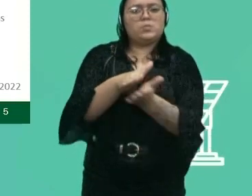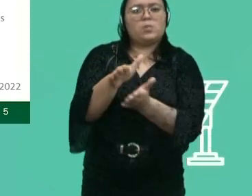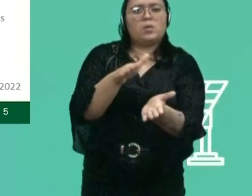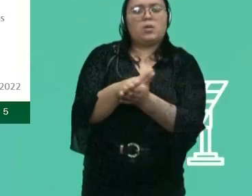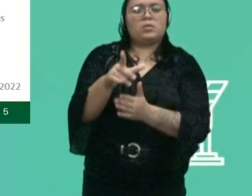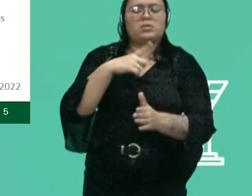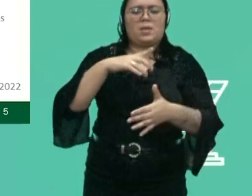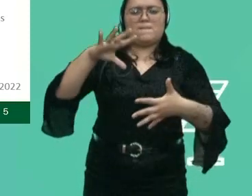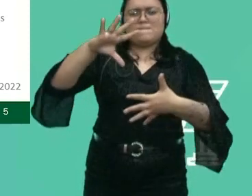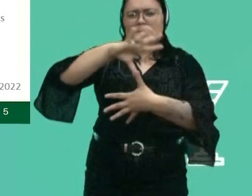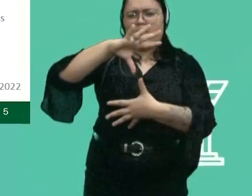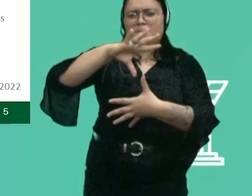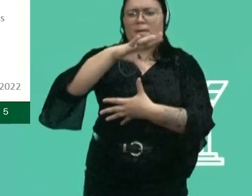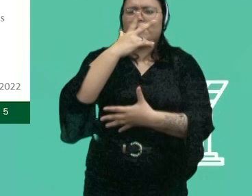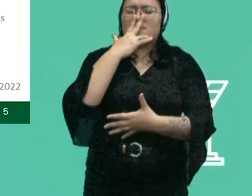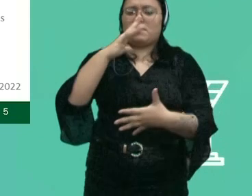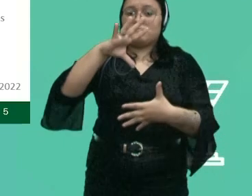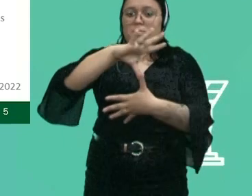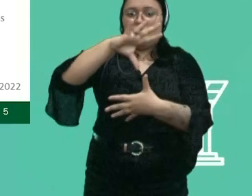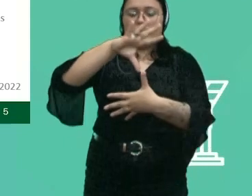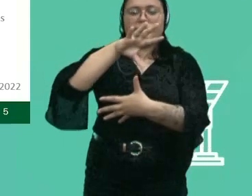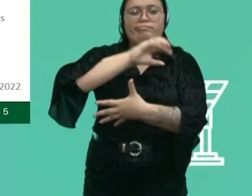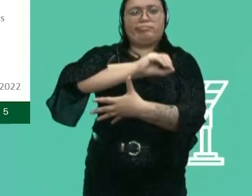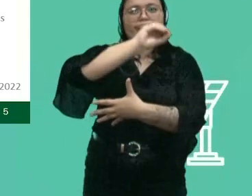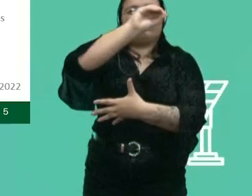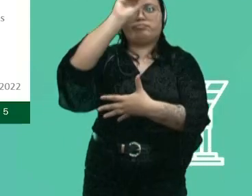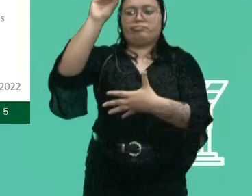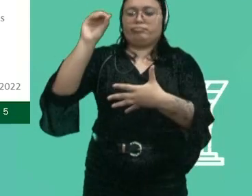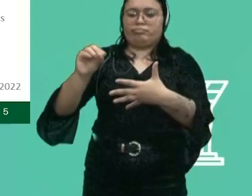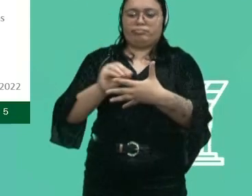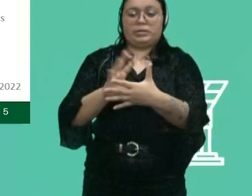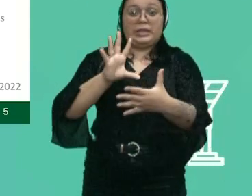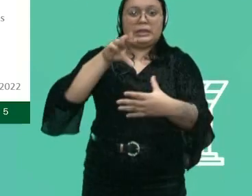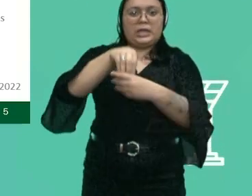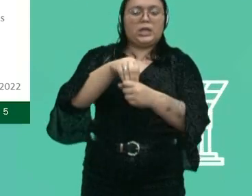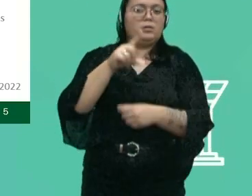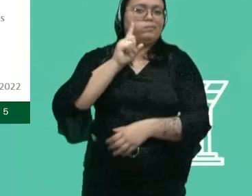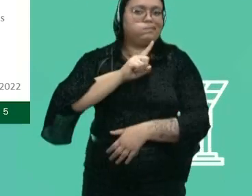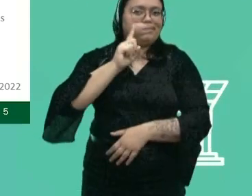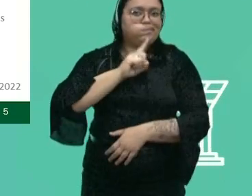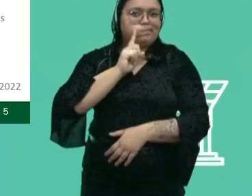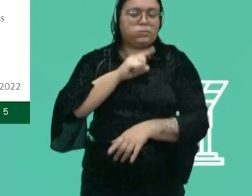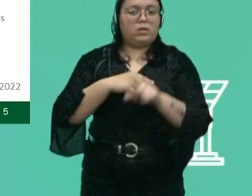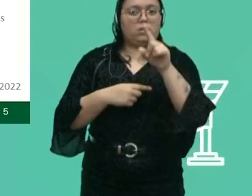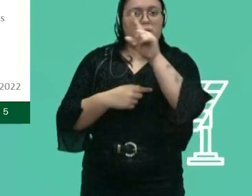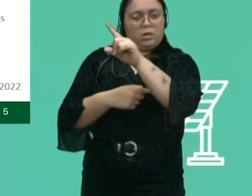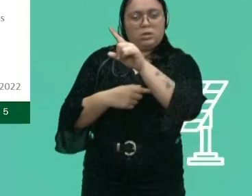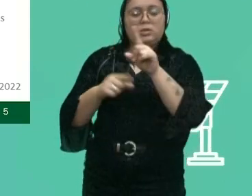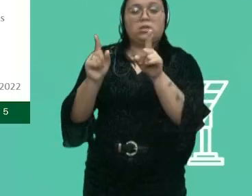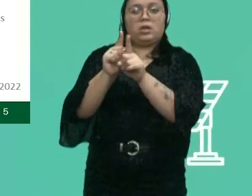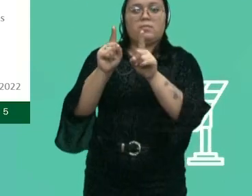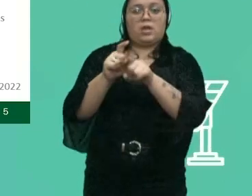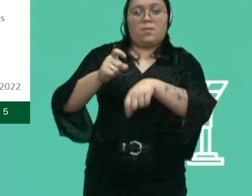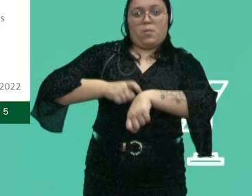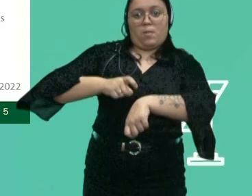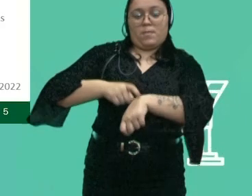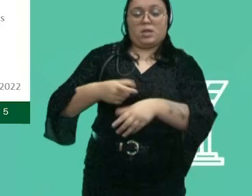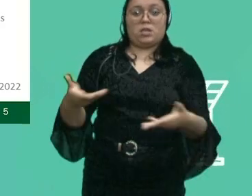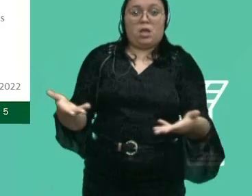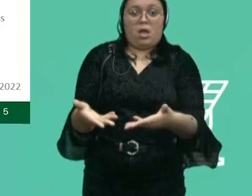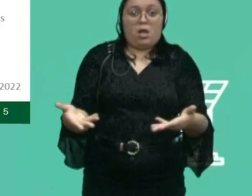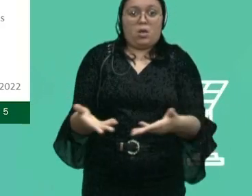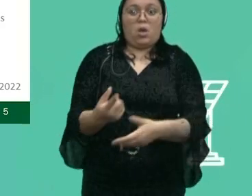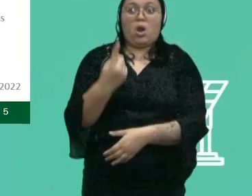are, mostly operational, some under construction. And this is a threefold increase just since 1 year. So about